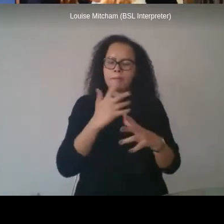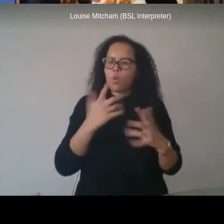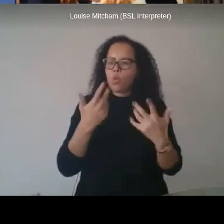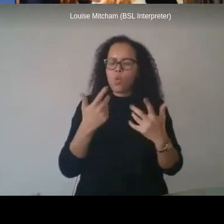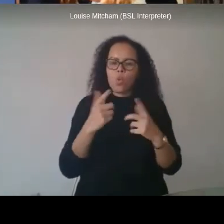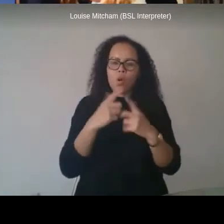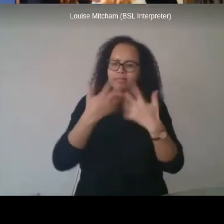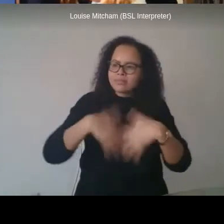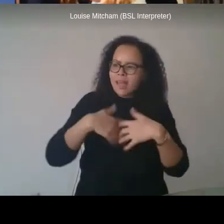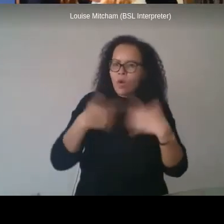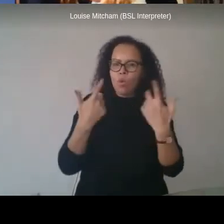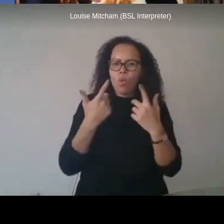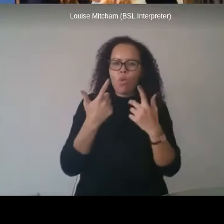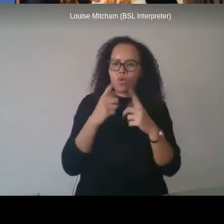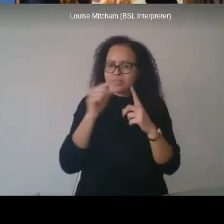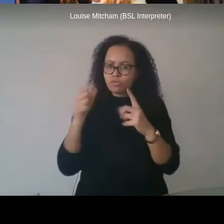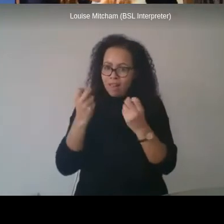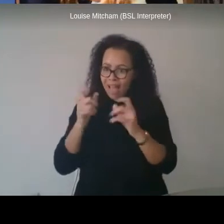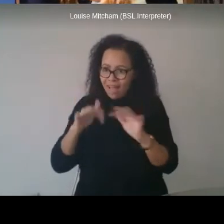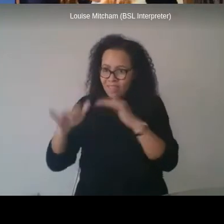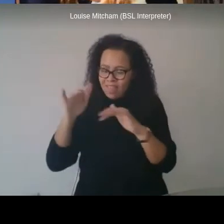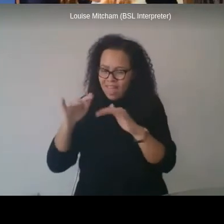that is already out there?